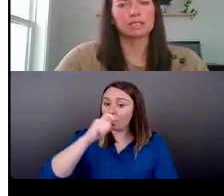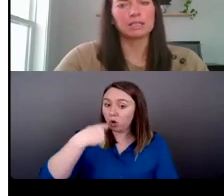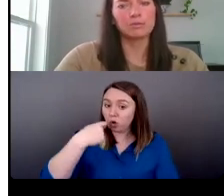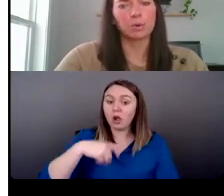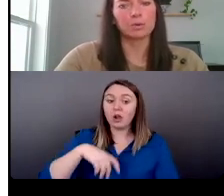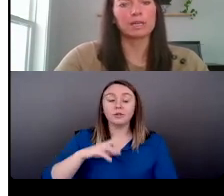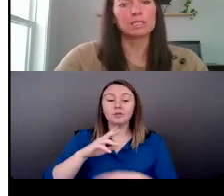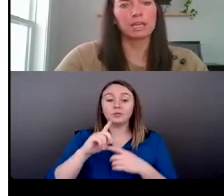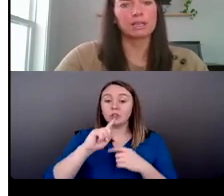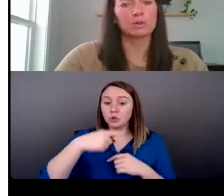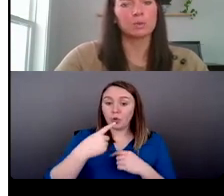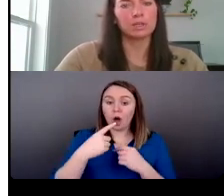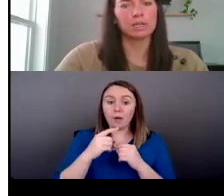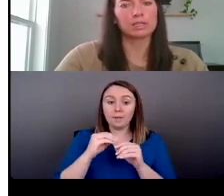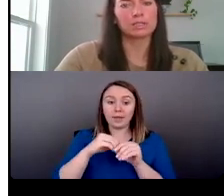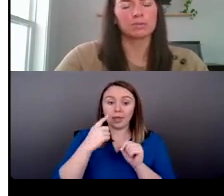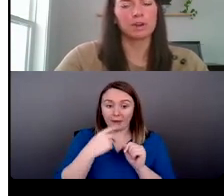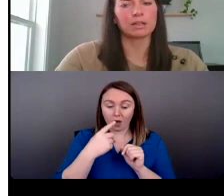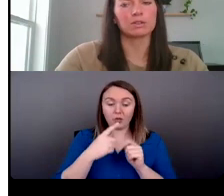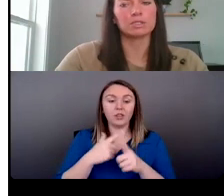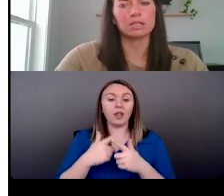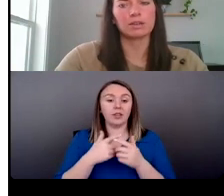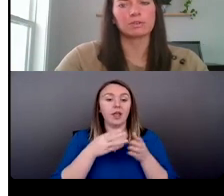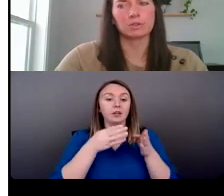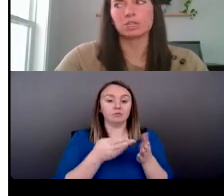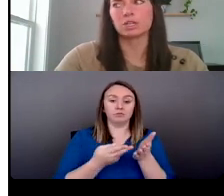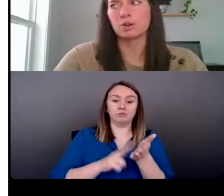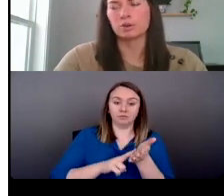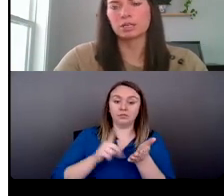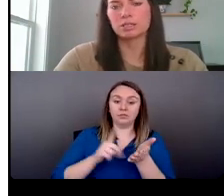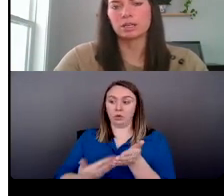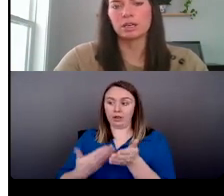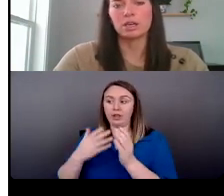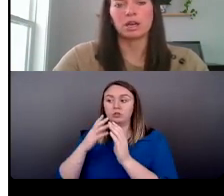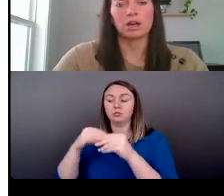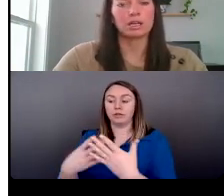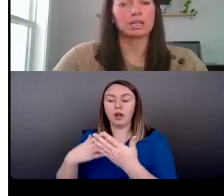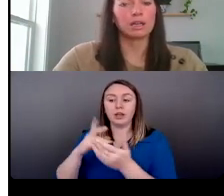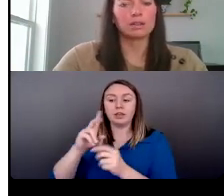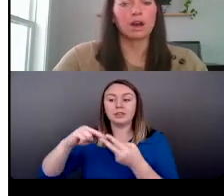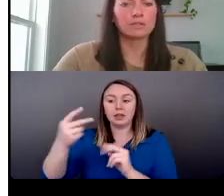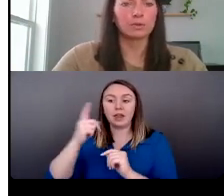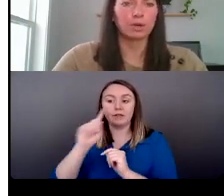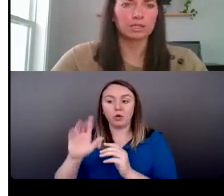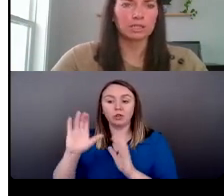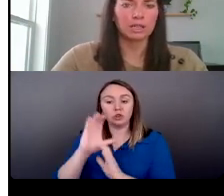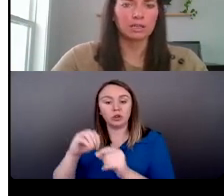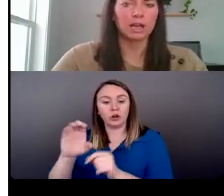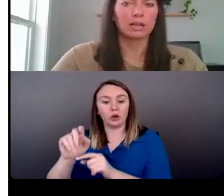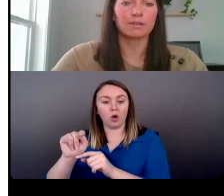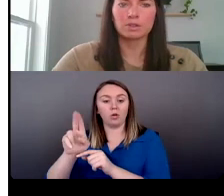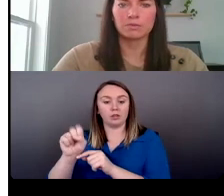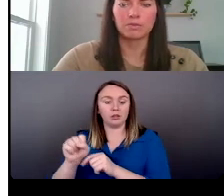a consent form indicating their willingness to provide their DNA for searching in CODIS. And again, the cost for